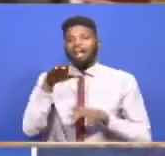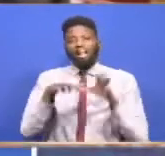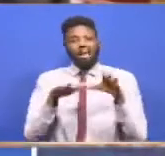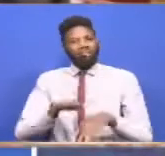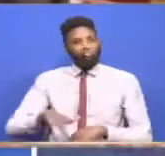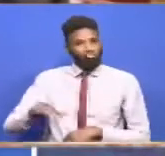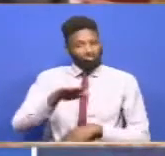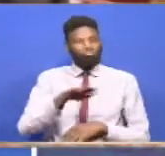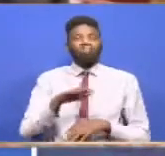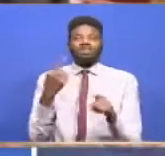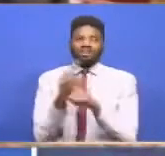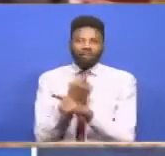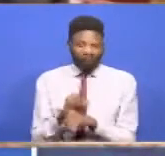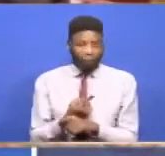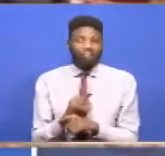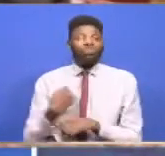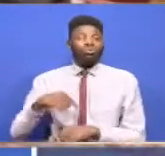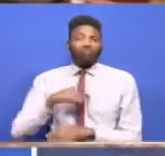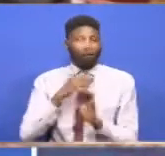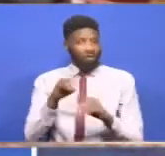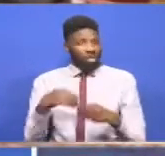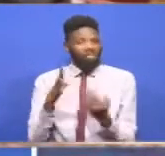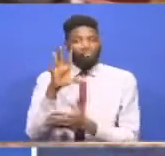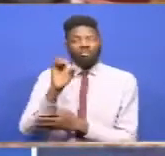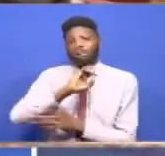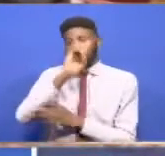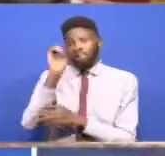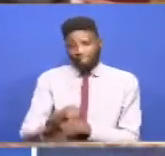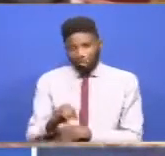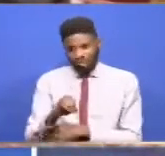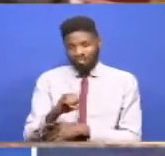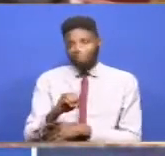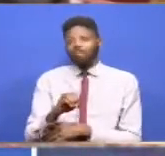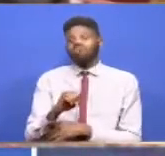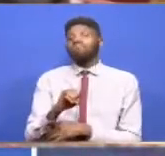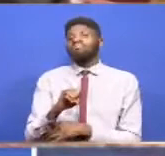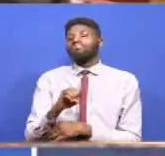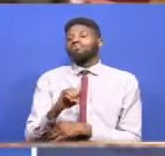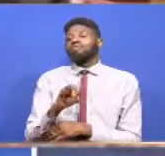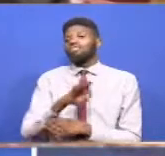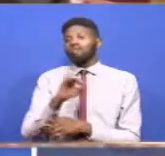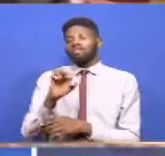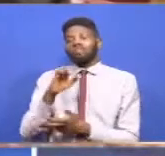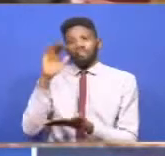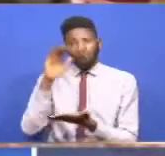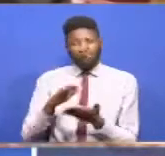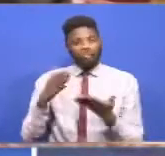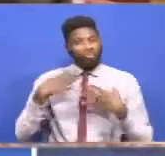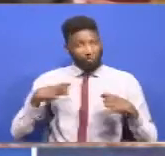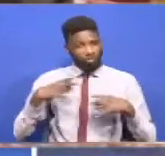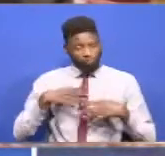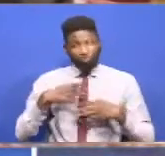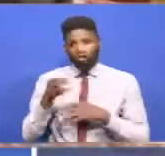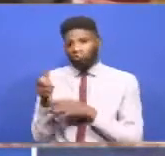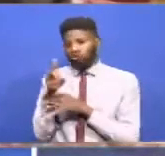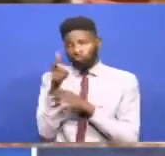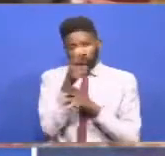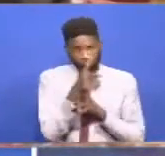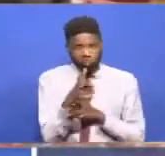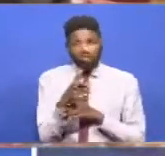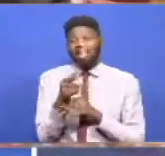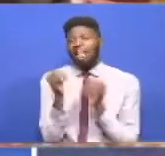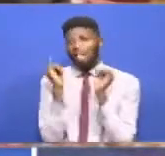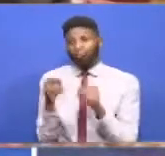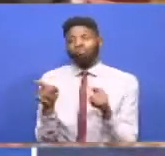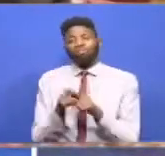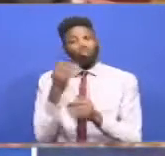we have given 50% discounts to all the filmmakers, both amateurs and professionals, so that we can be able to